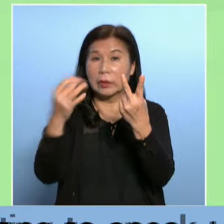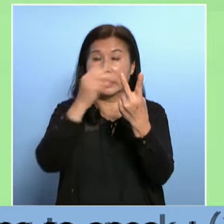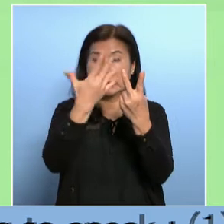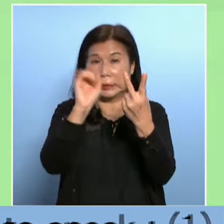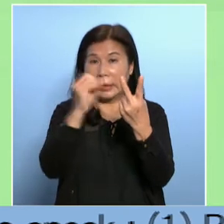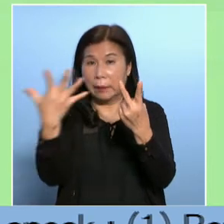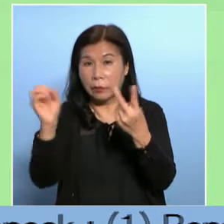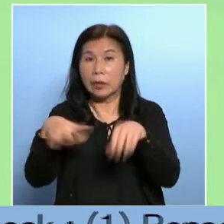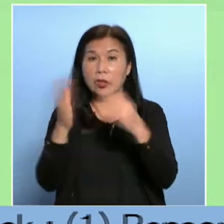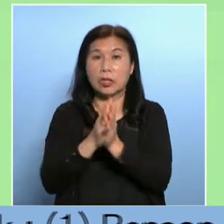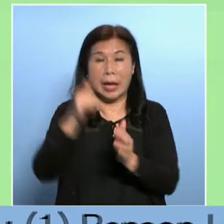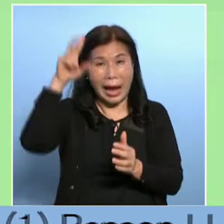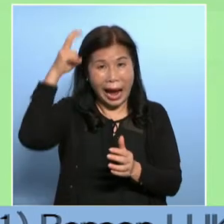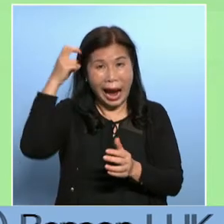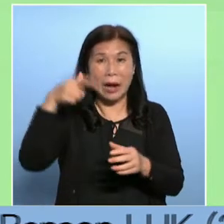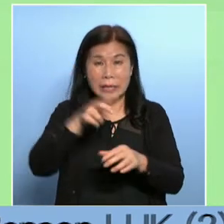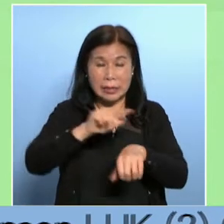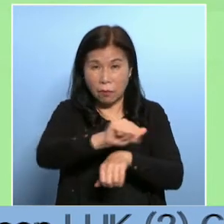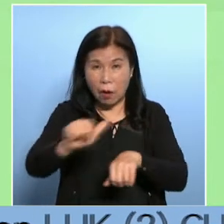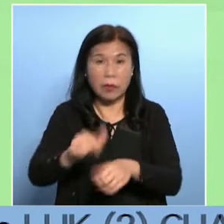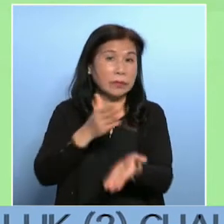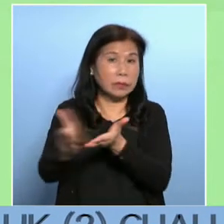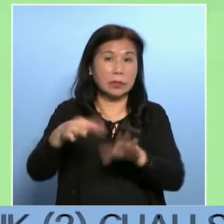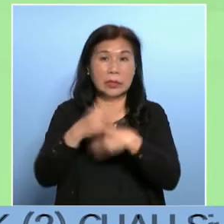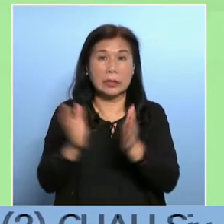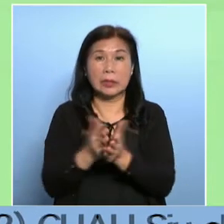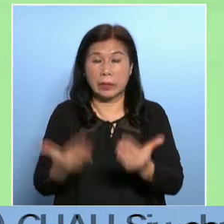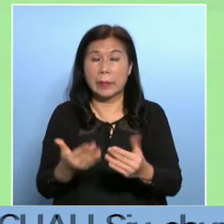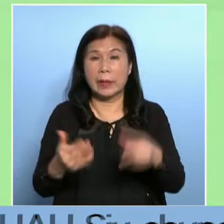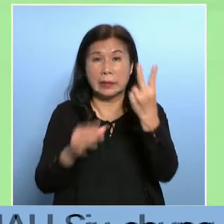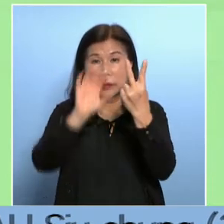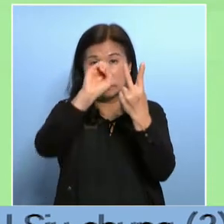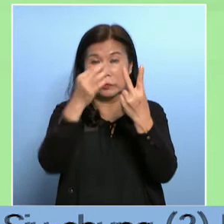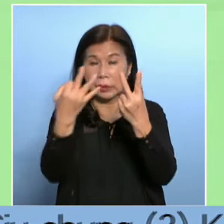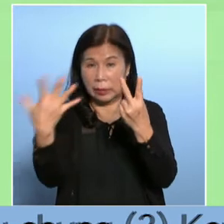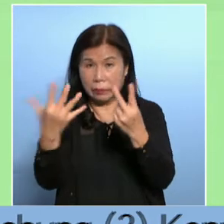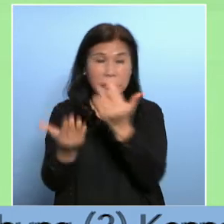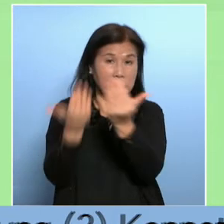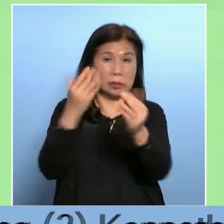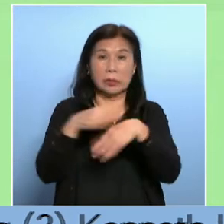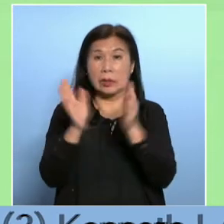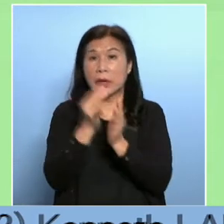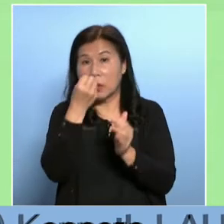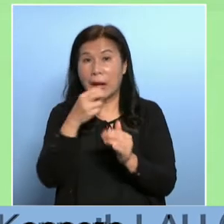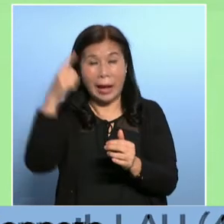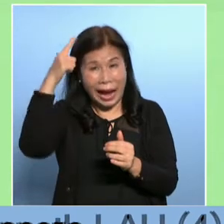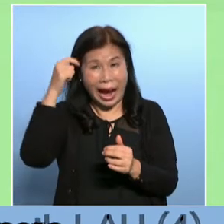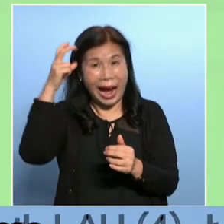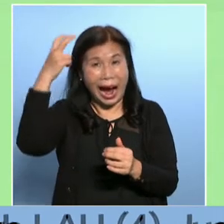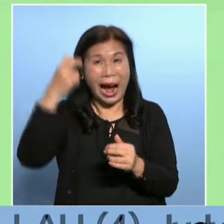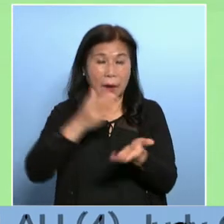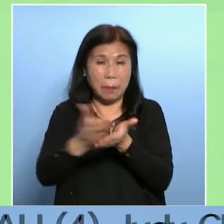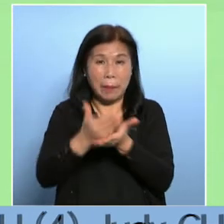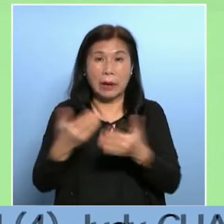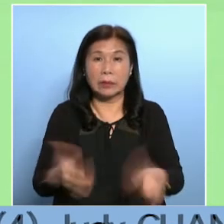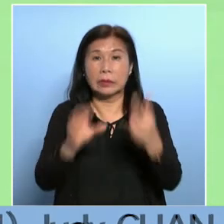achieve carbon neutrality by 2050 and work to enhance its interim goal so that by 2030,